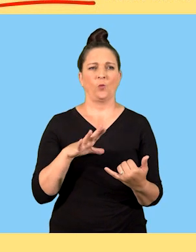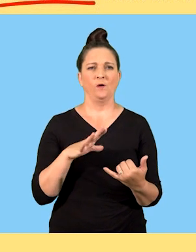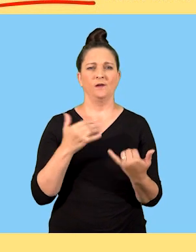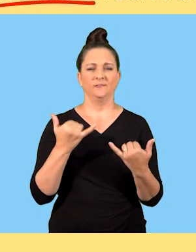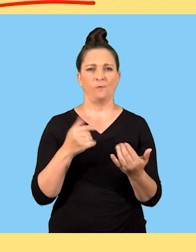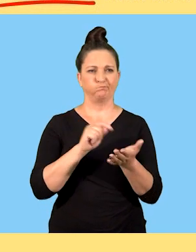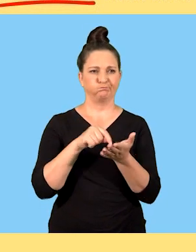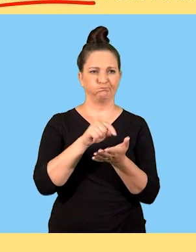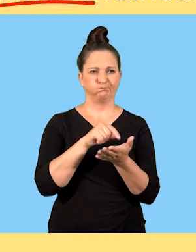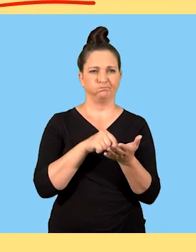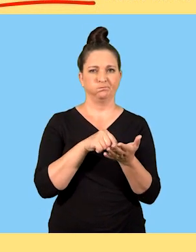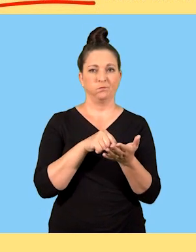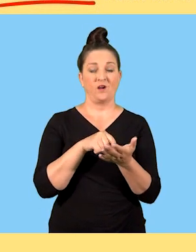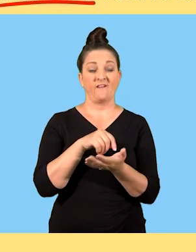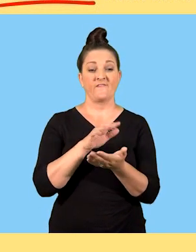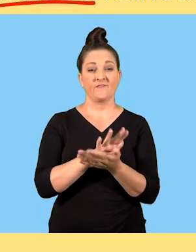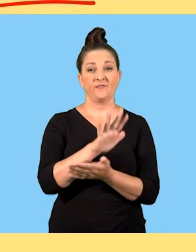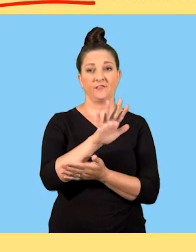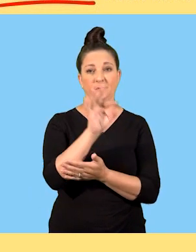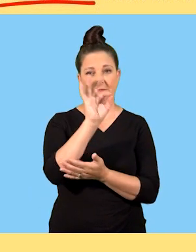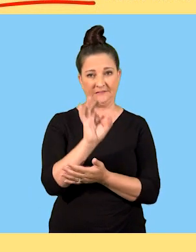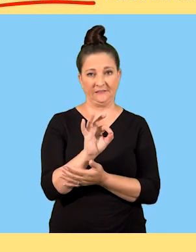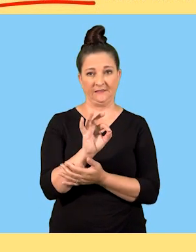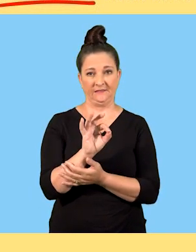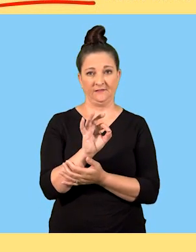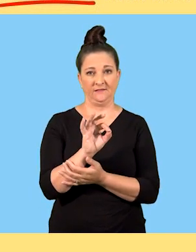calculate the depreciation. And it is 15%